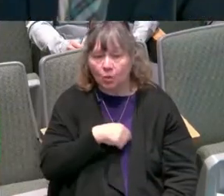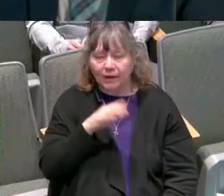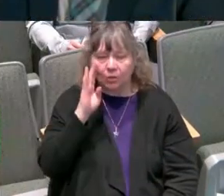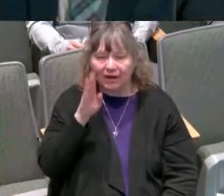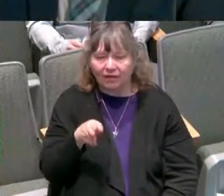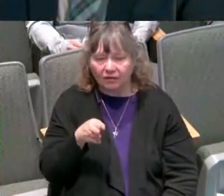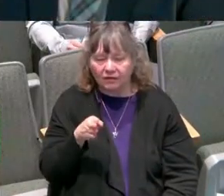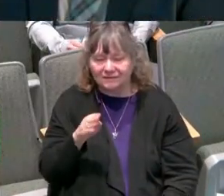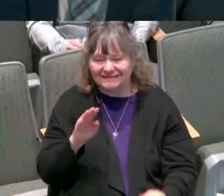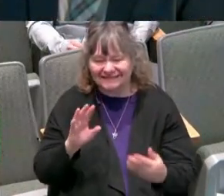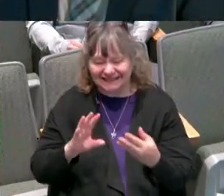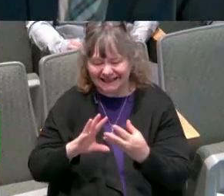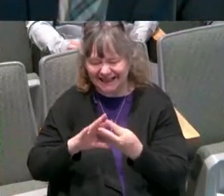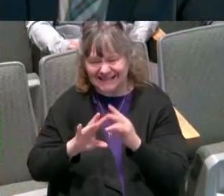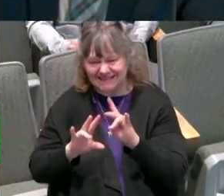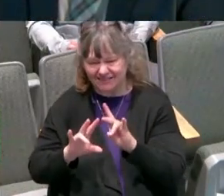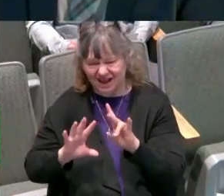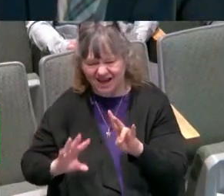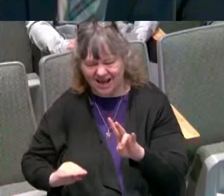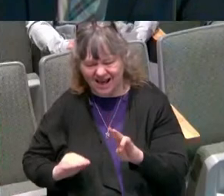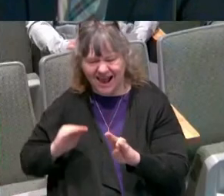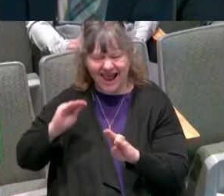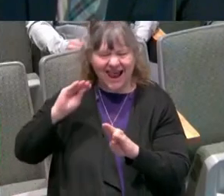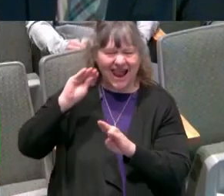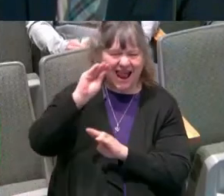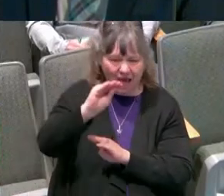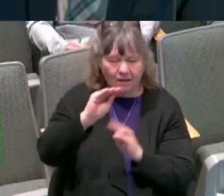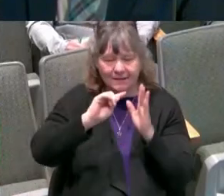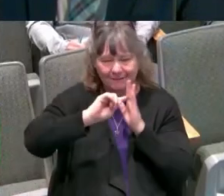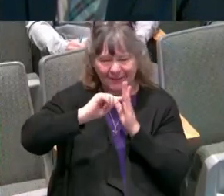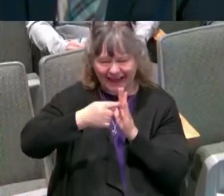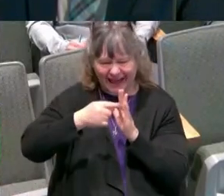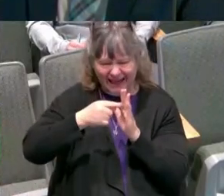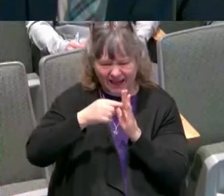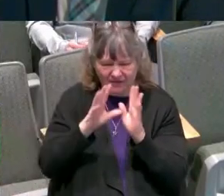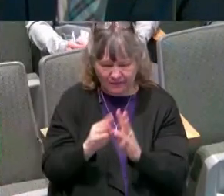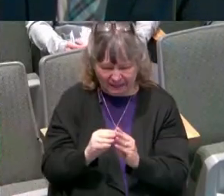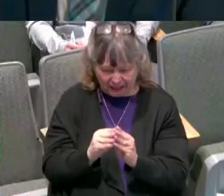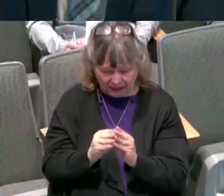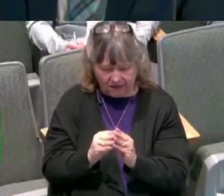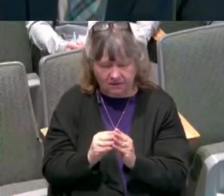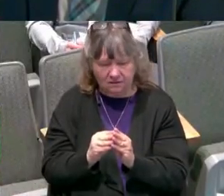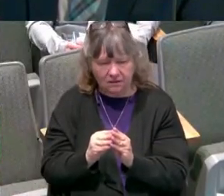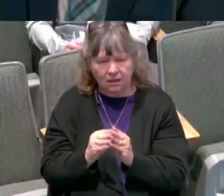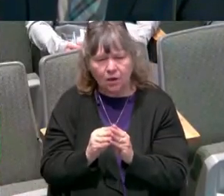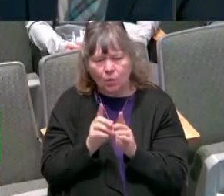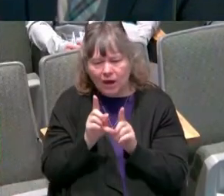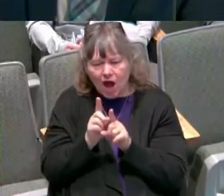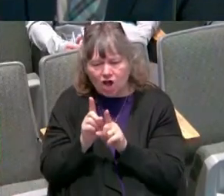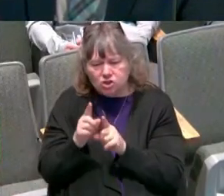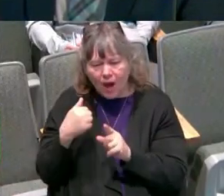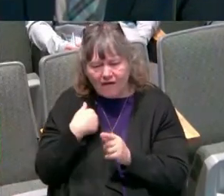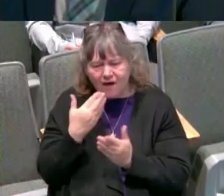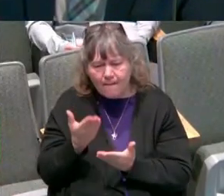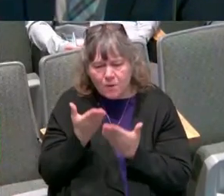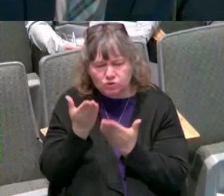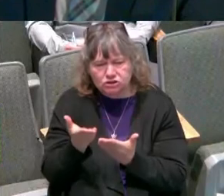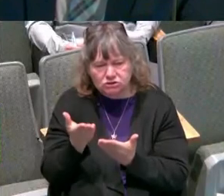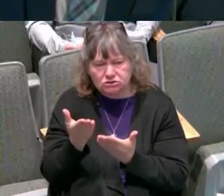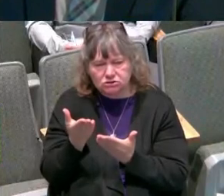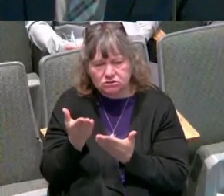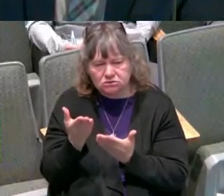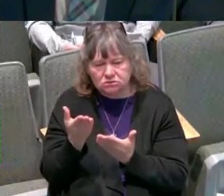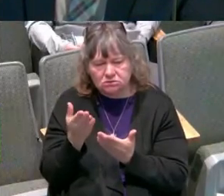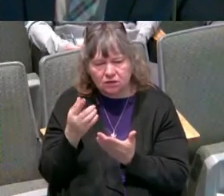put these articles at the beginning we also have a motion